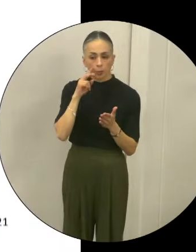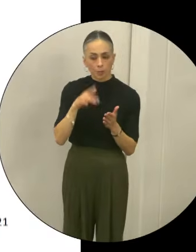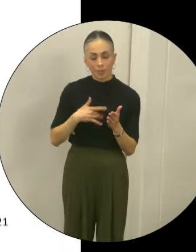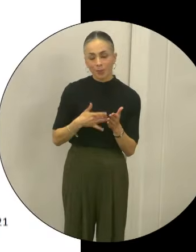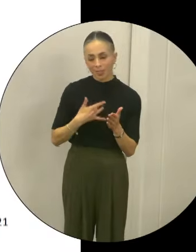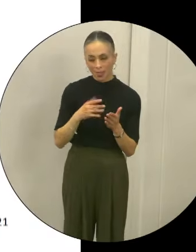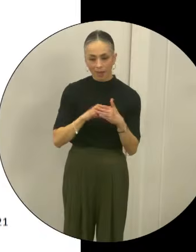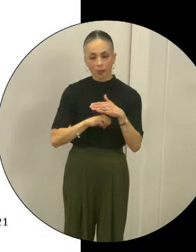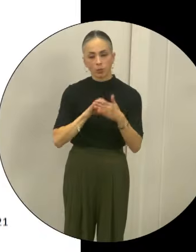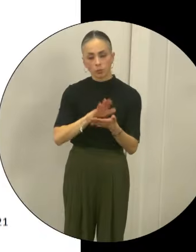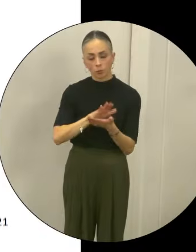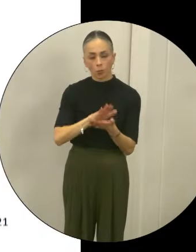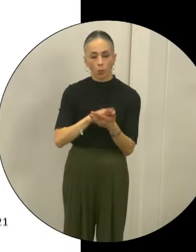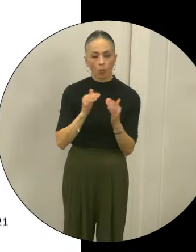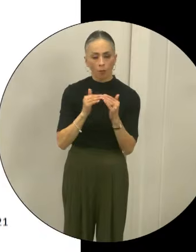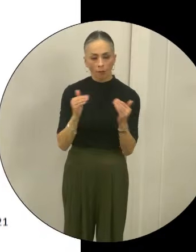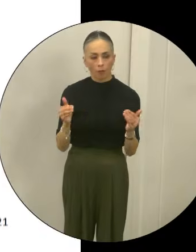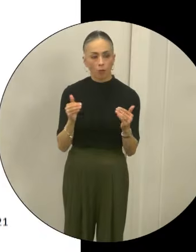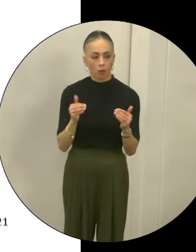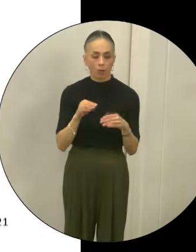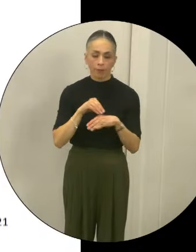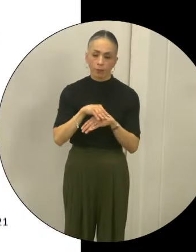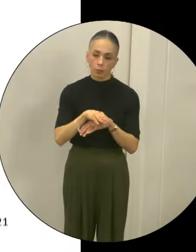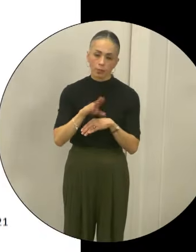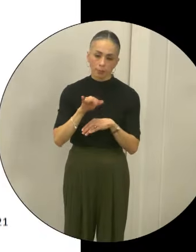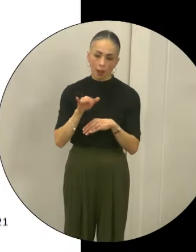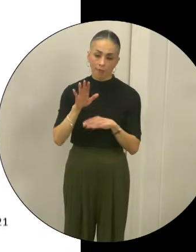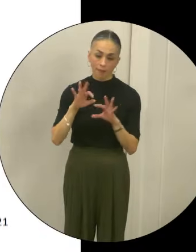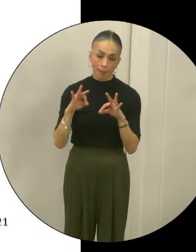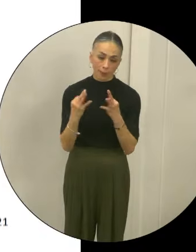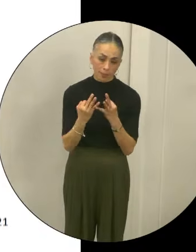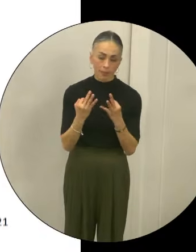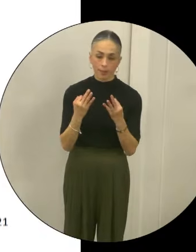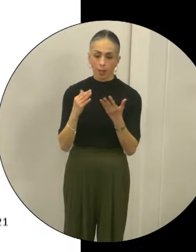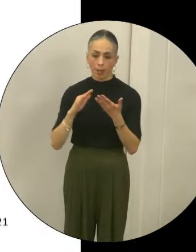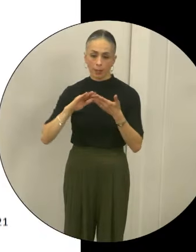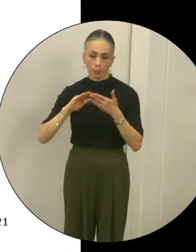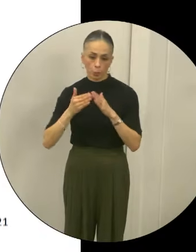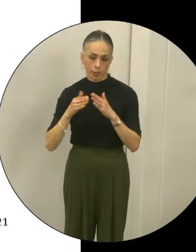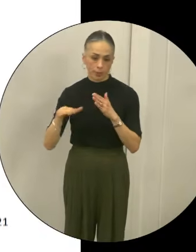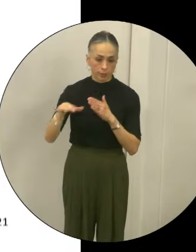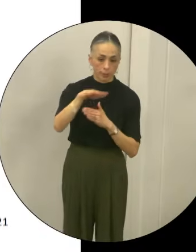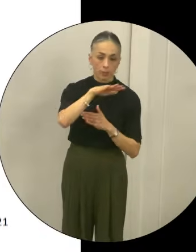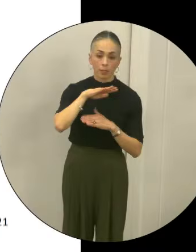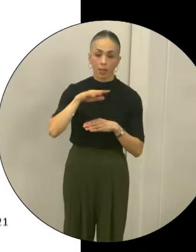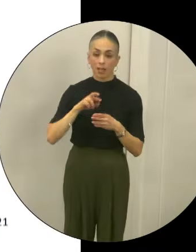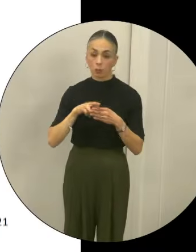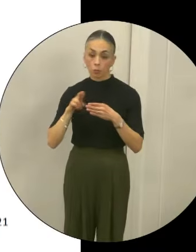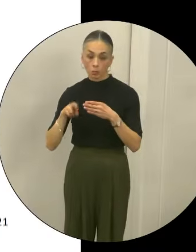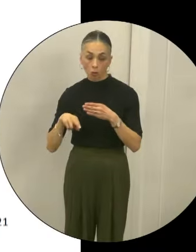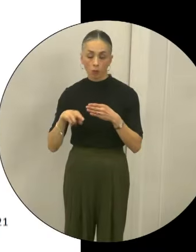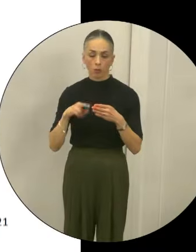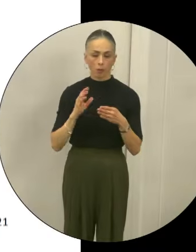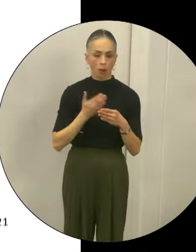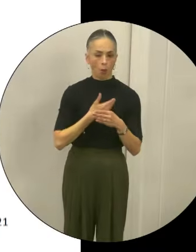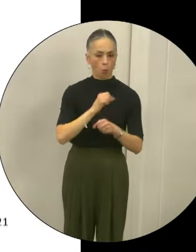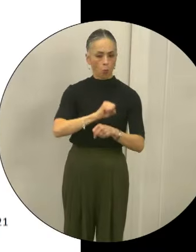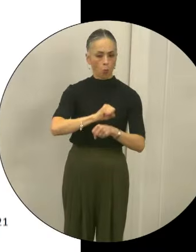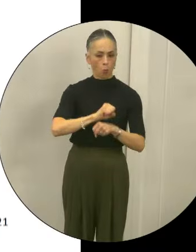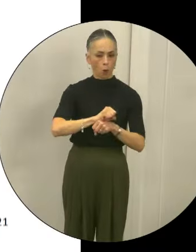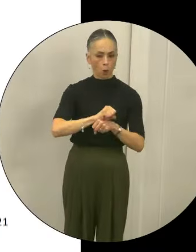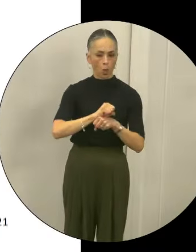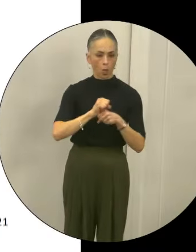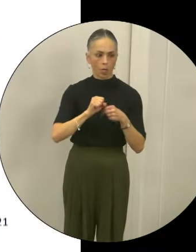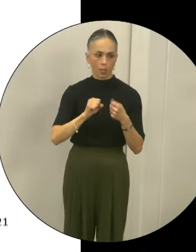at the elementary school level, are influenced by their families and broader communities. As a result, our work extends